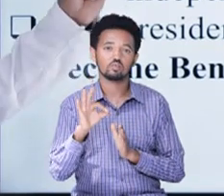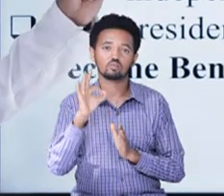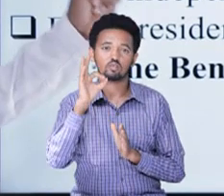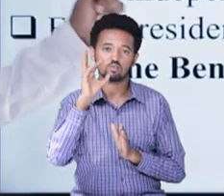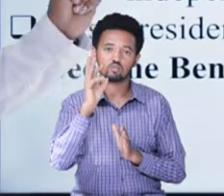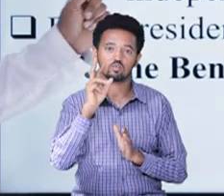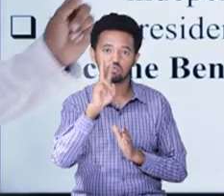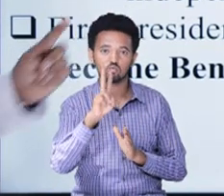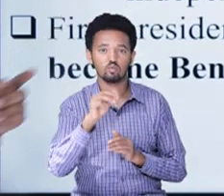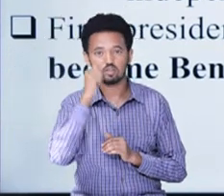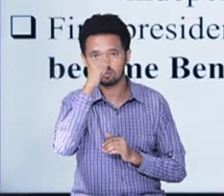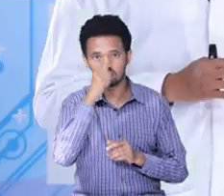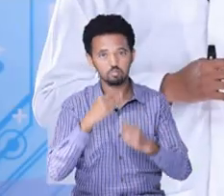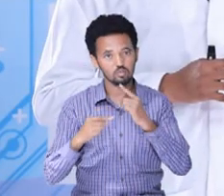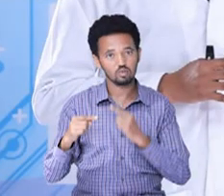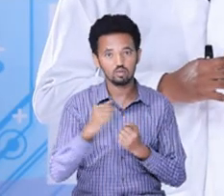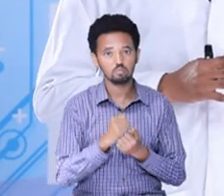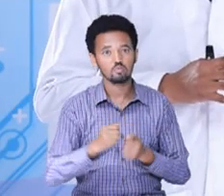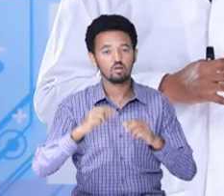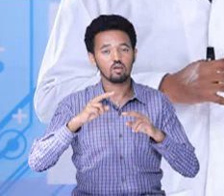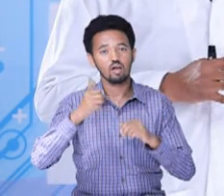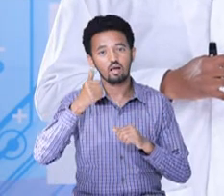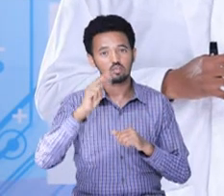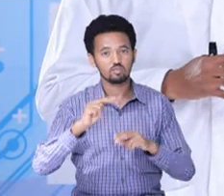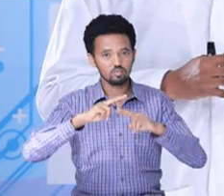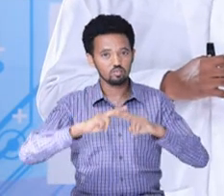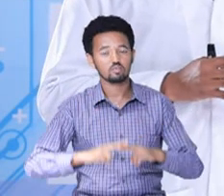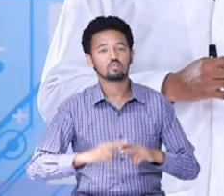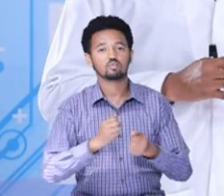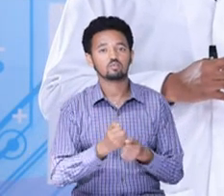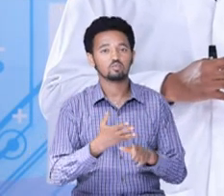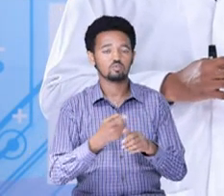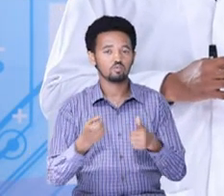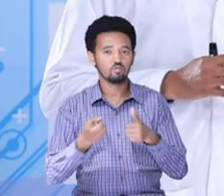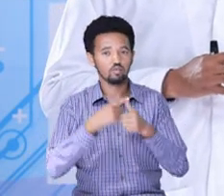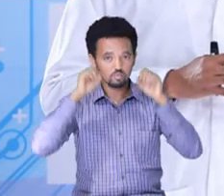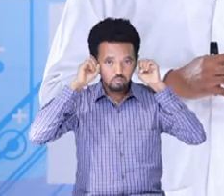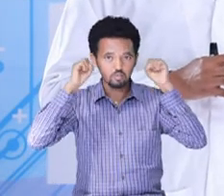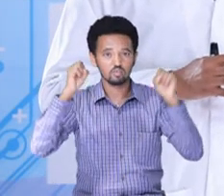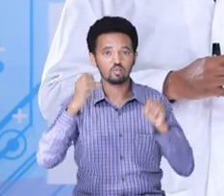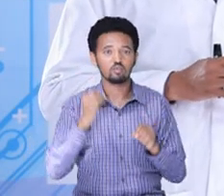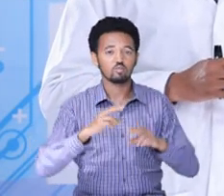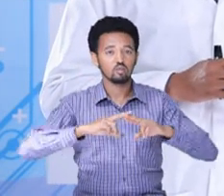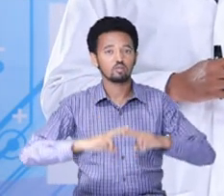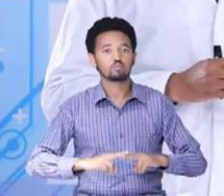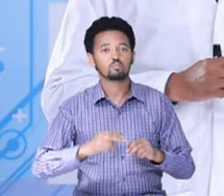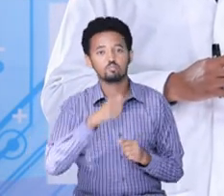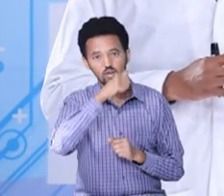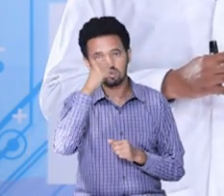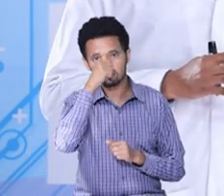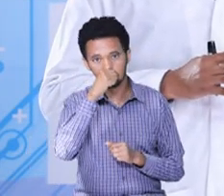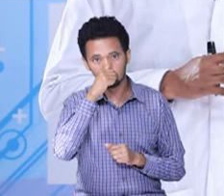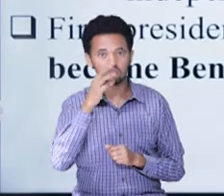1962, Algeria became an independent state. The first president of independent